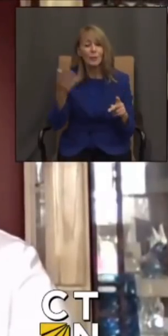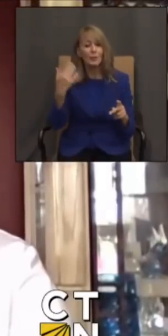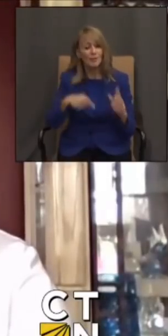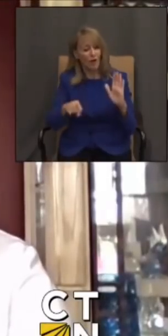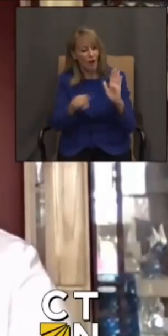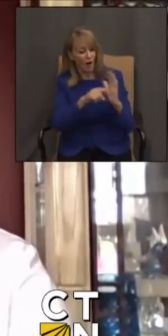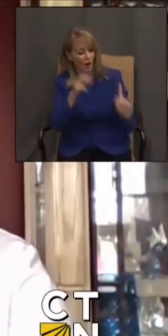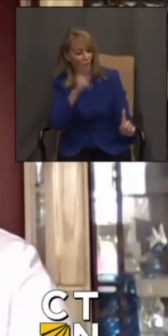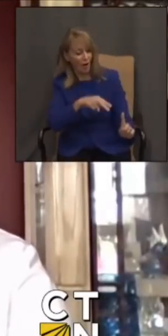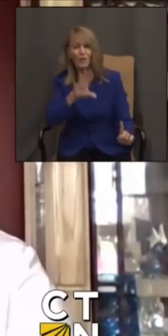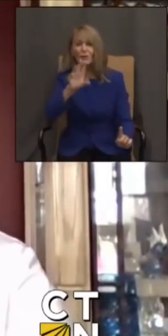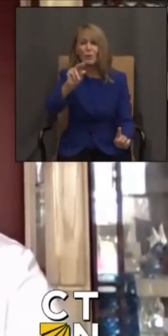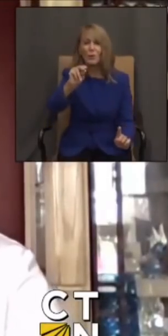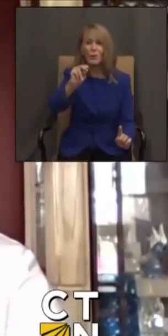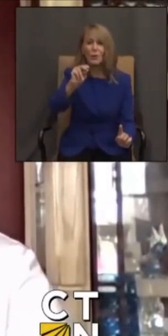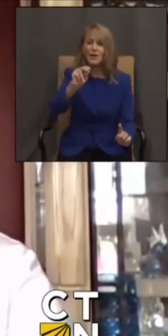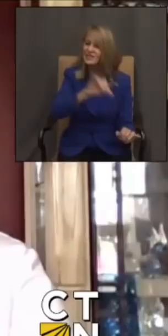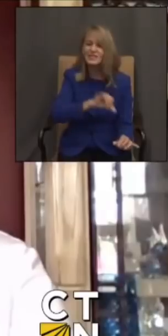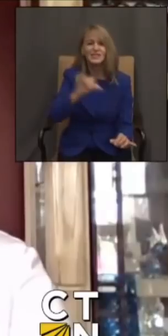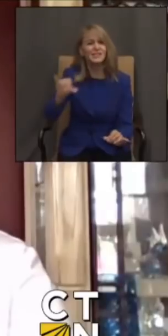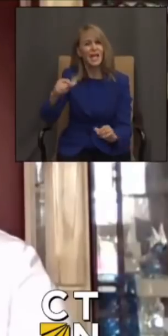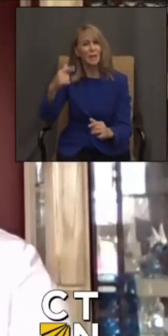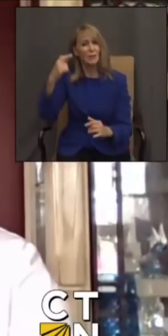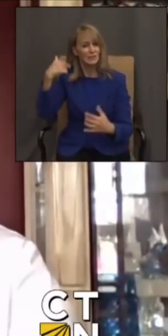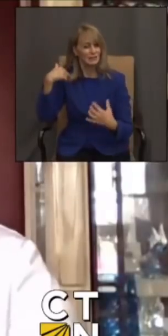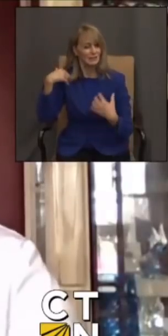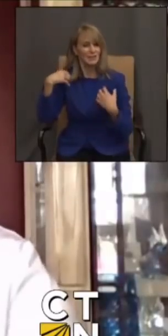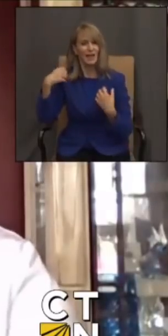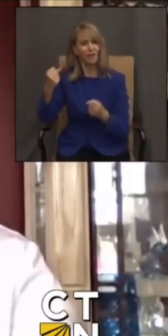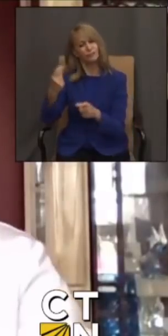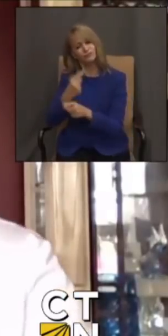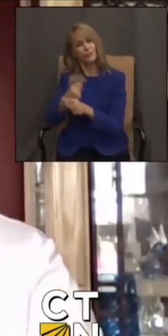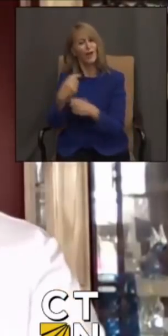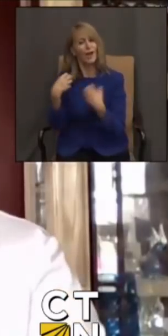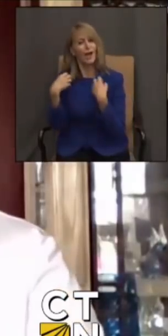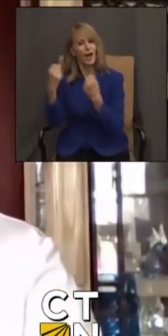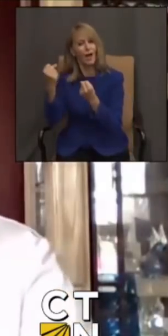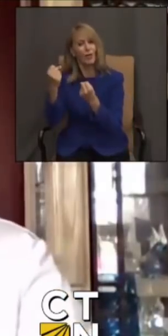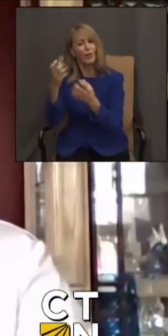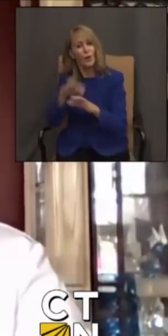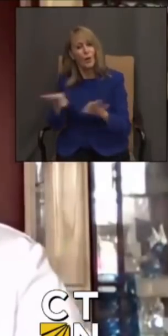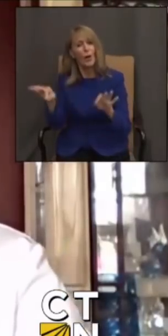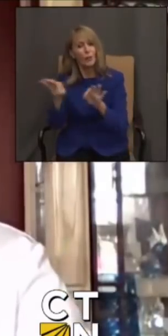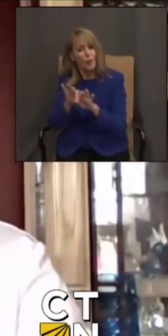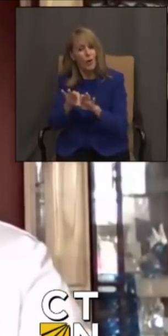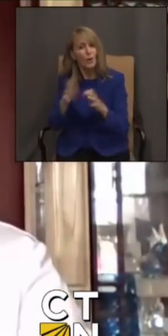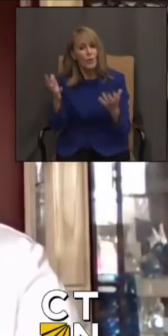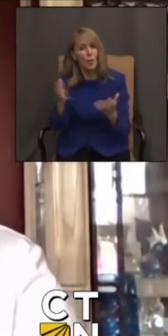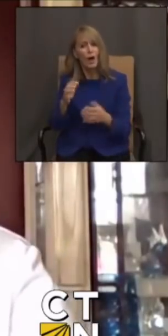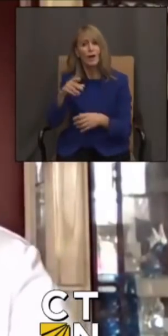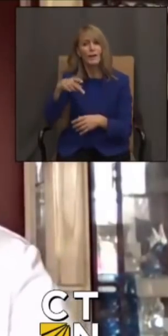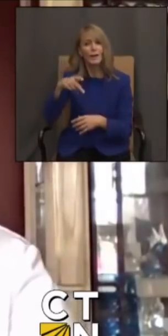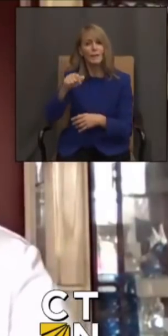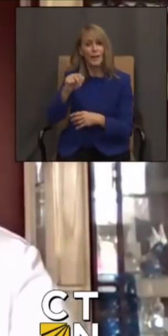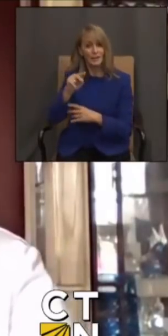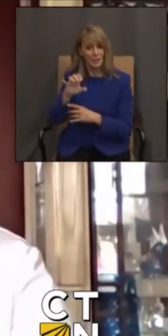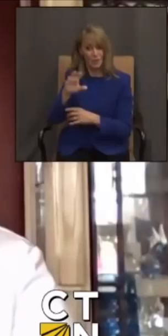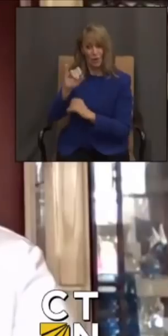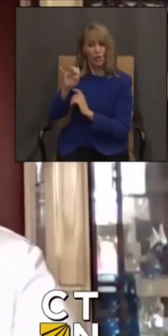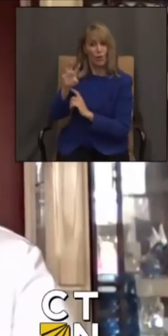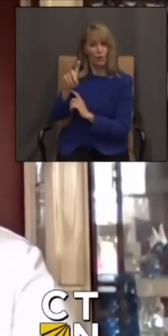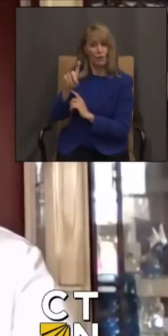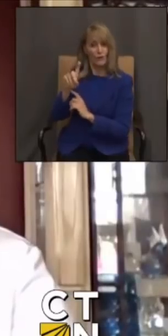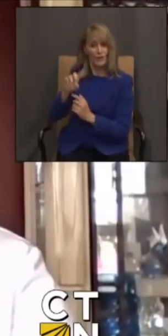is healthcare. And as we think about the importance of the recovery from this pandemic, we have to think about